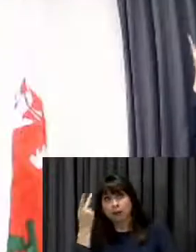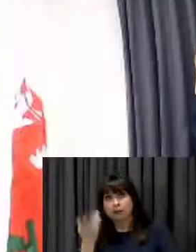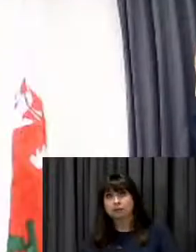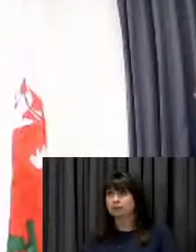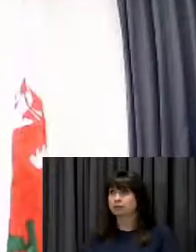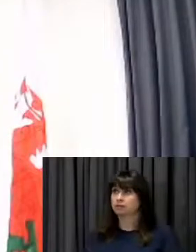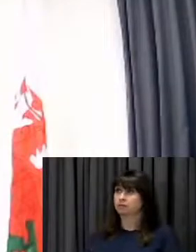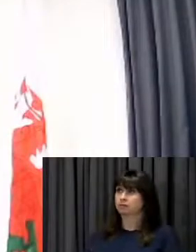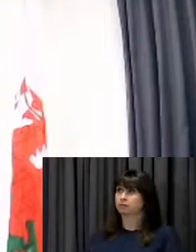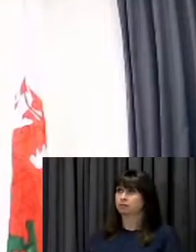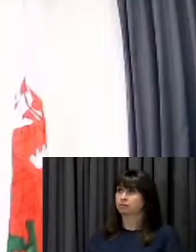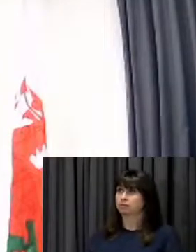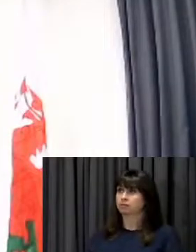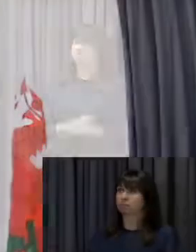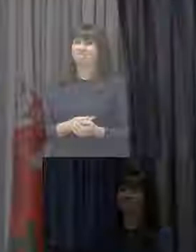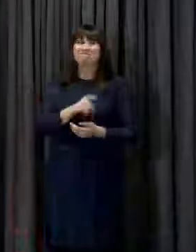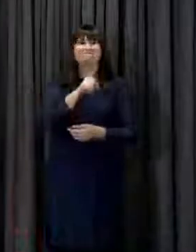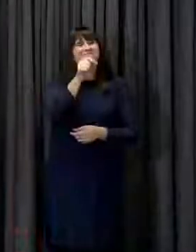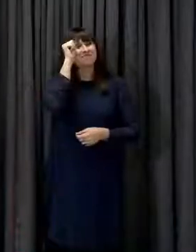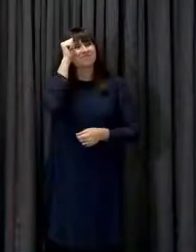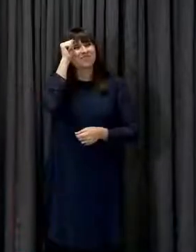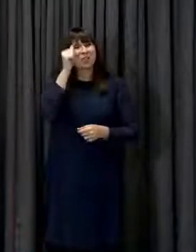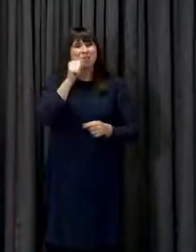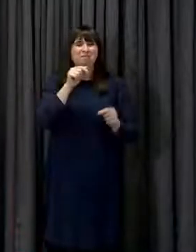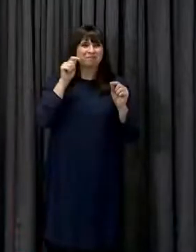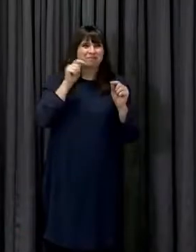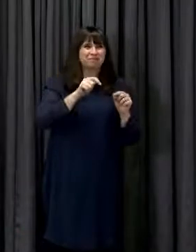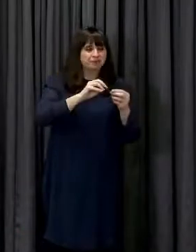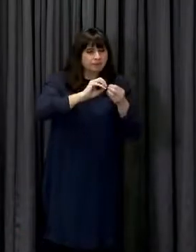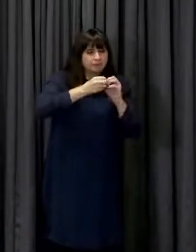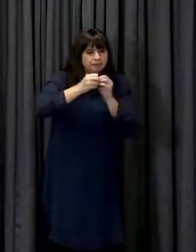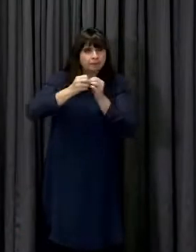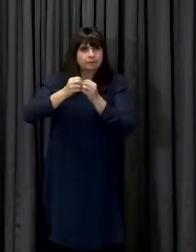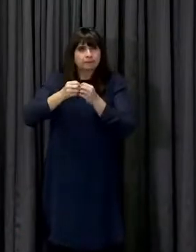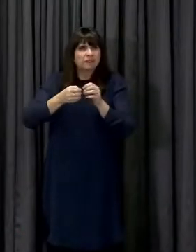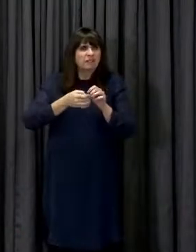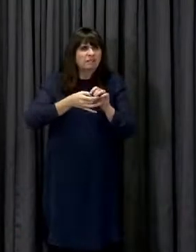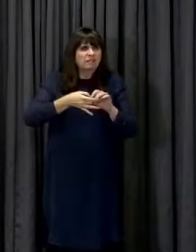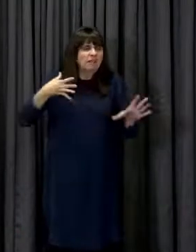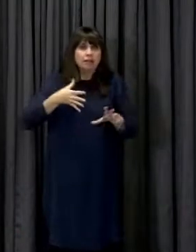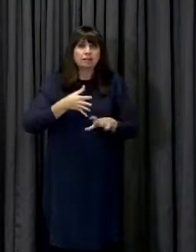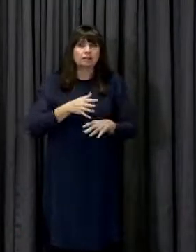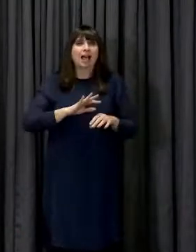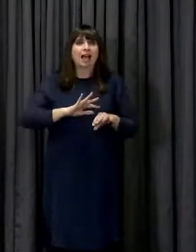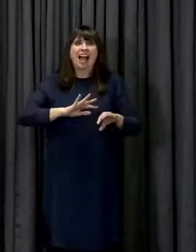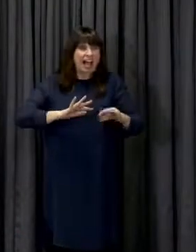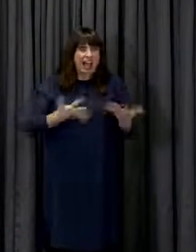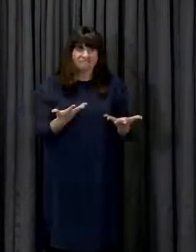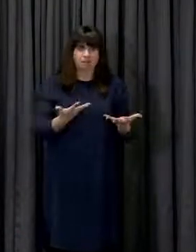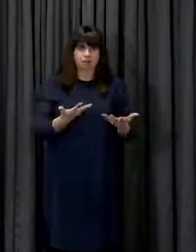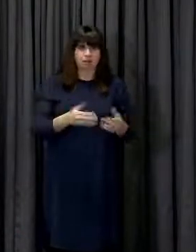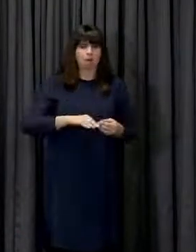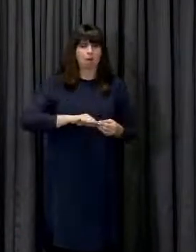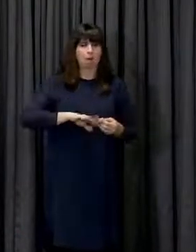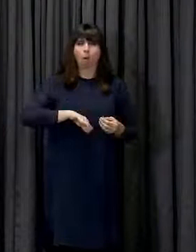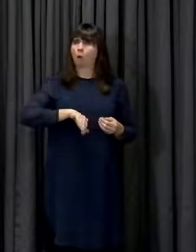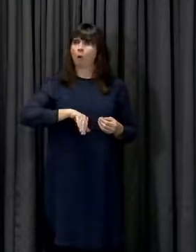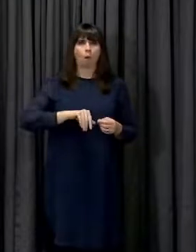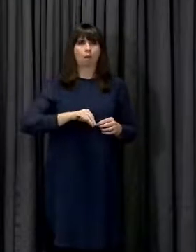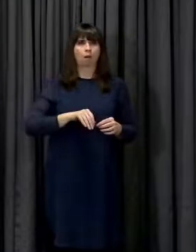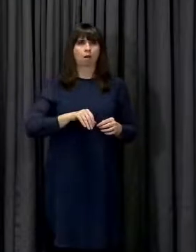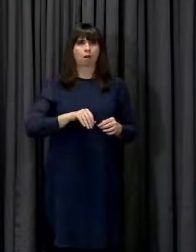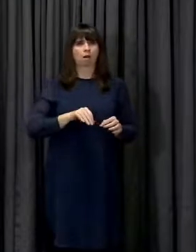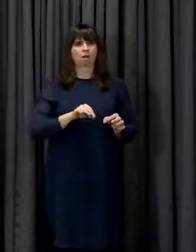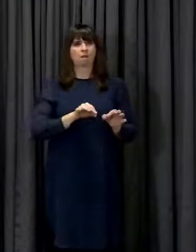there's been no corner cutting in the regulatory approval for this vaccine. What our scientific and